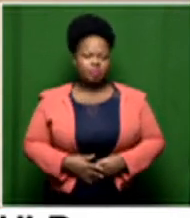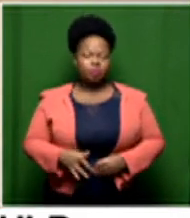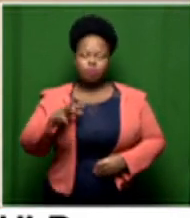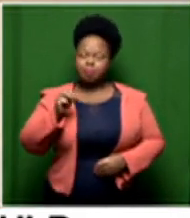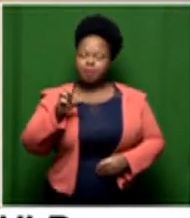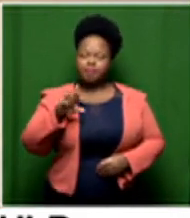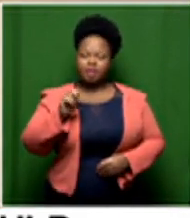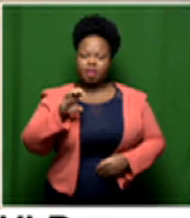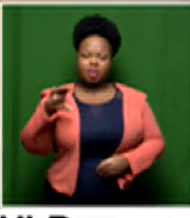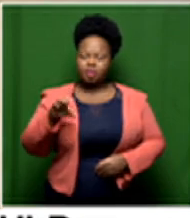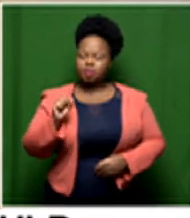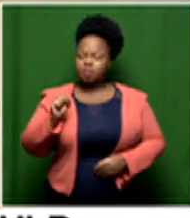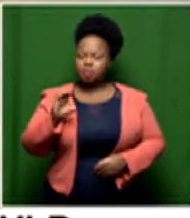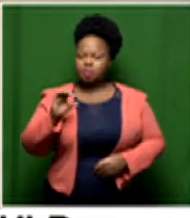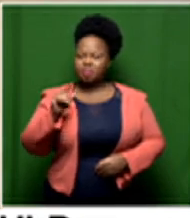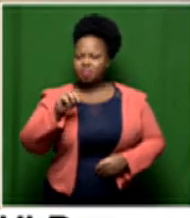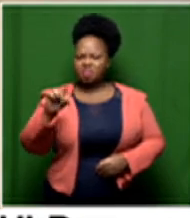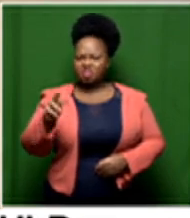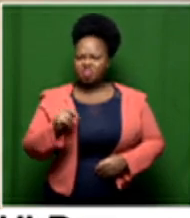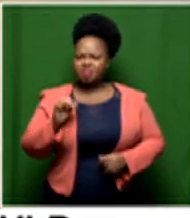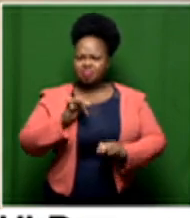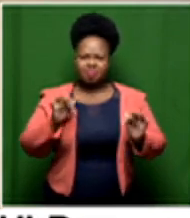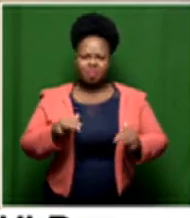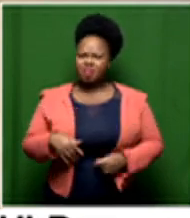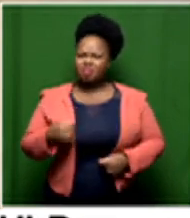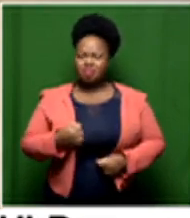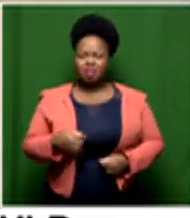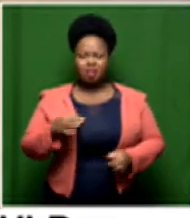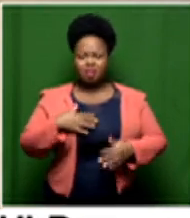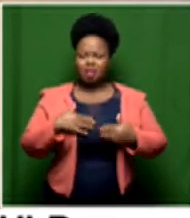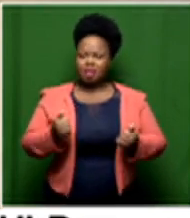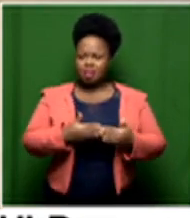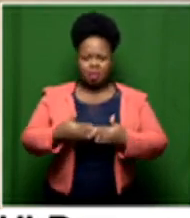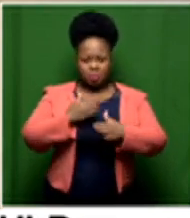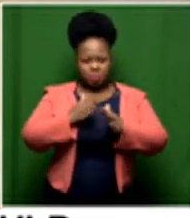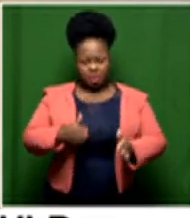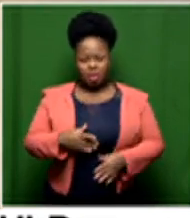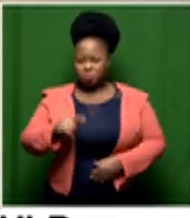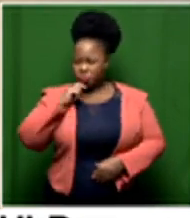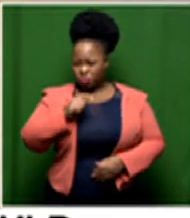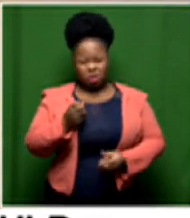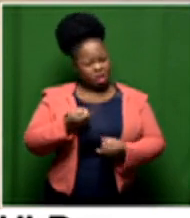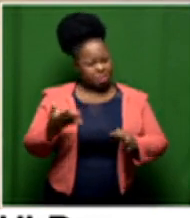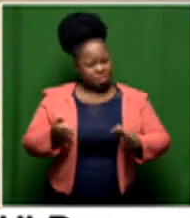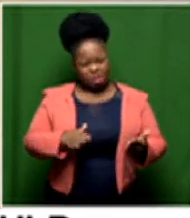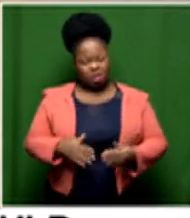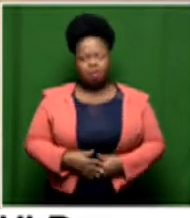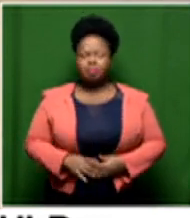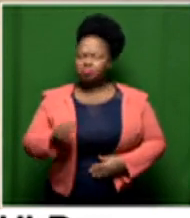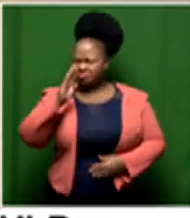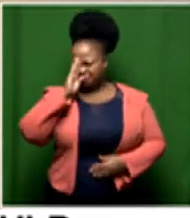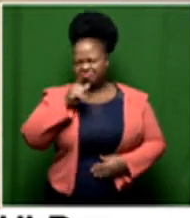Maverick Citizen, and nobody has really tallied the number of healthcare workers who have died. But I can tell you that it's